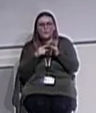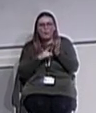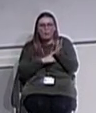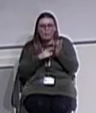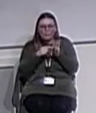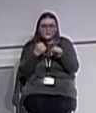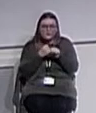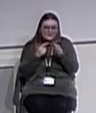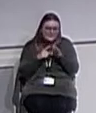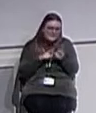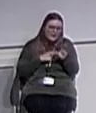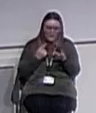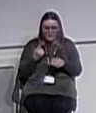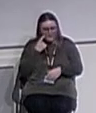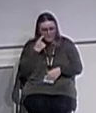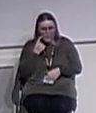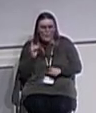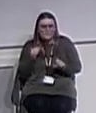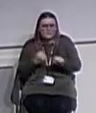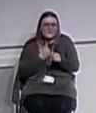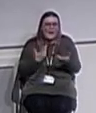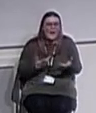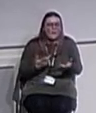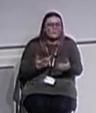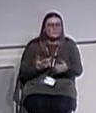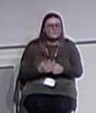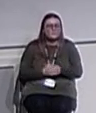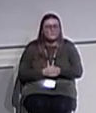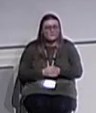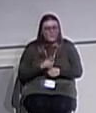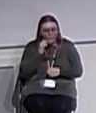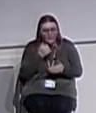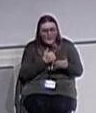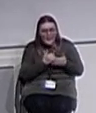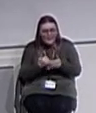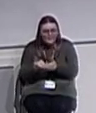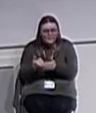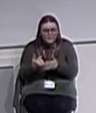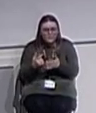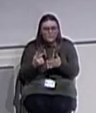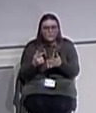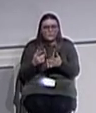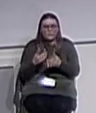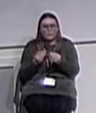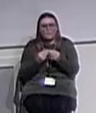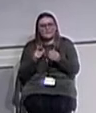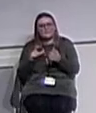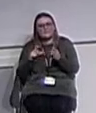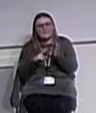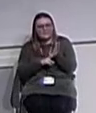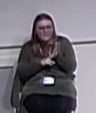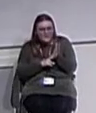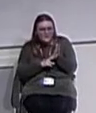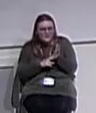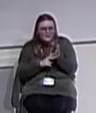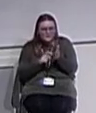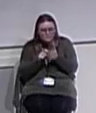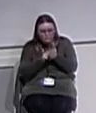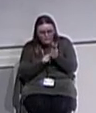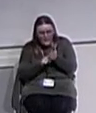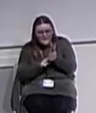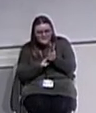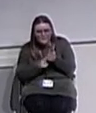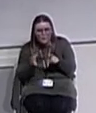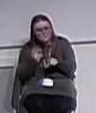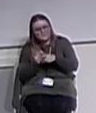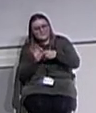to see as well. And they will help you whilst you are here. They will give you CV surgeries to help you write a CV for a science job